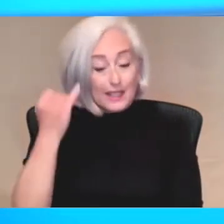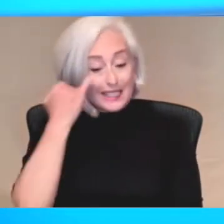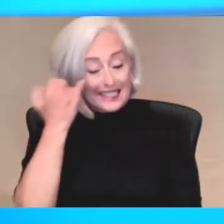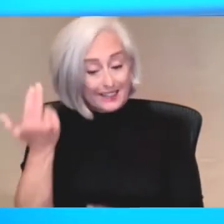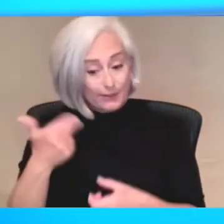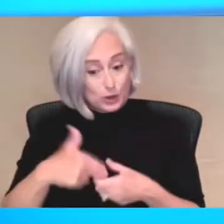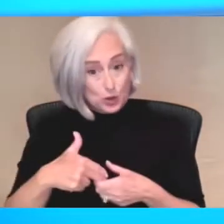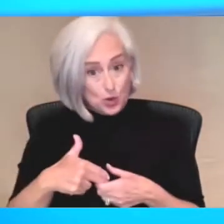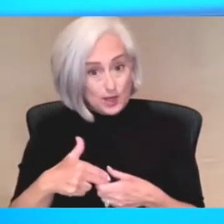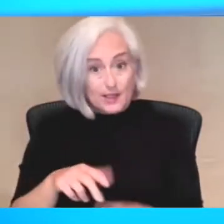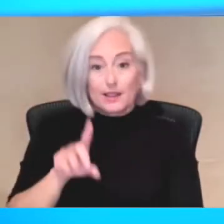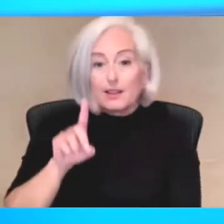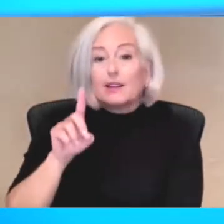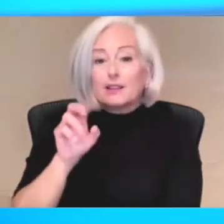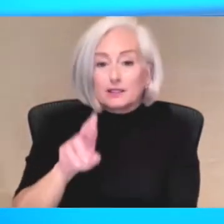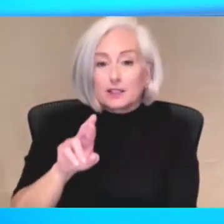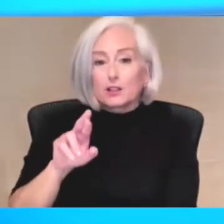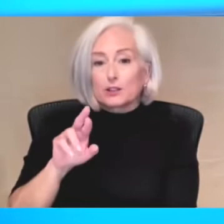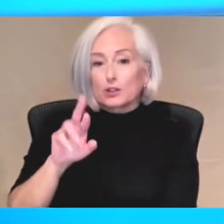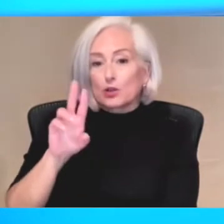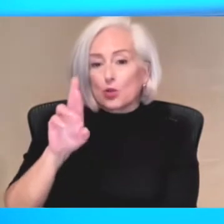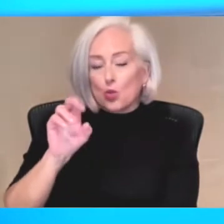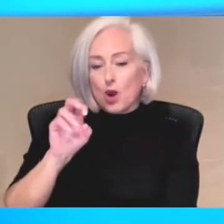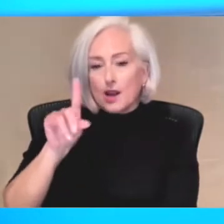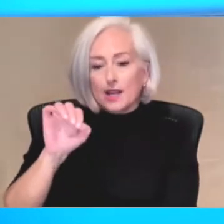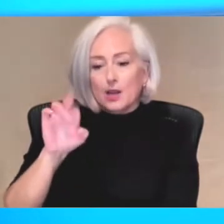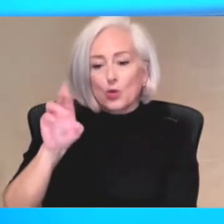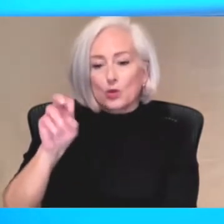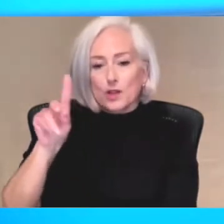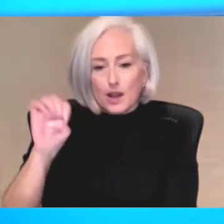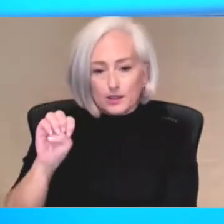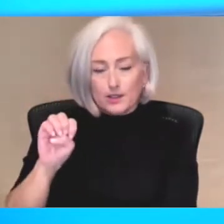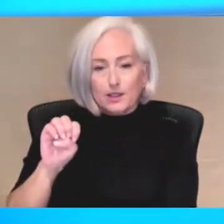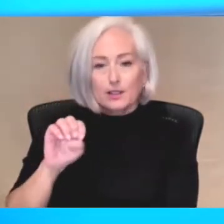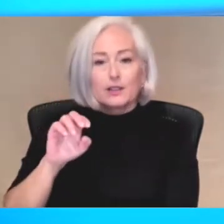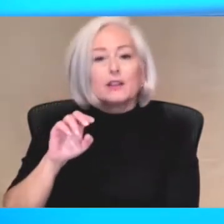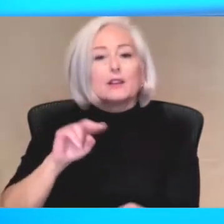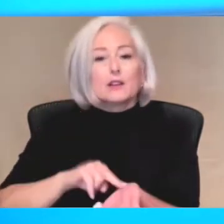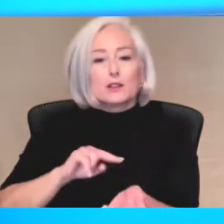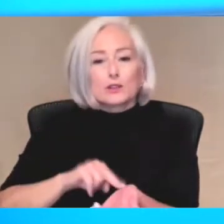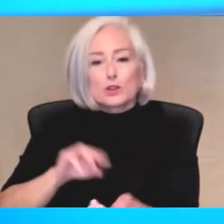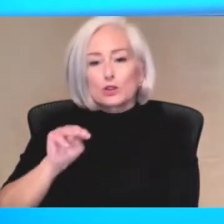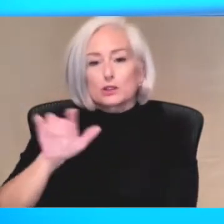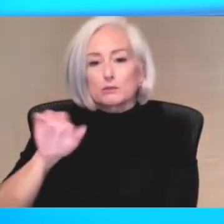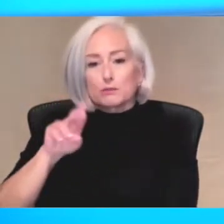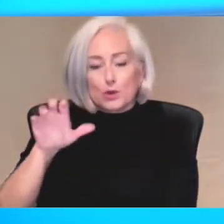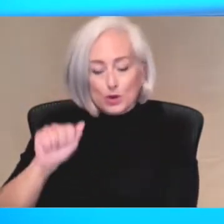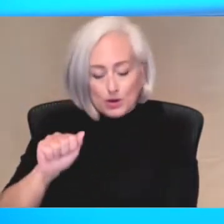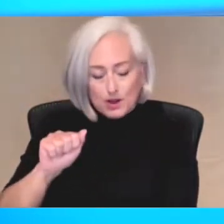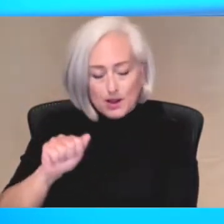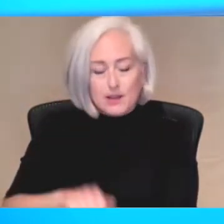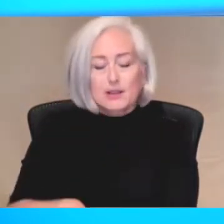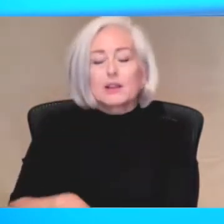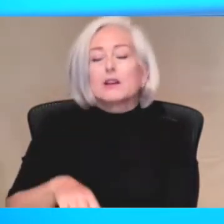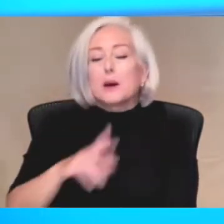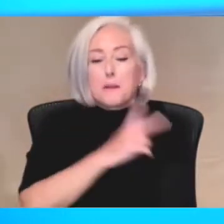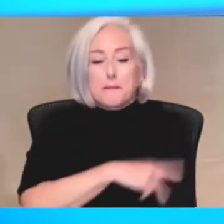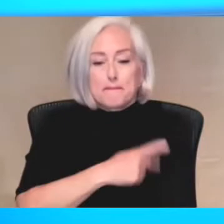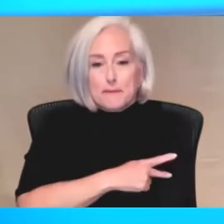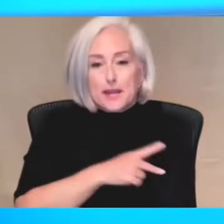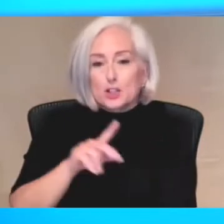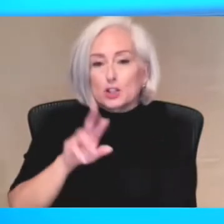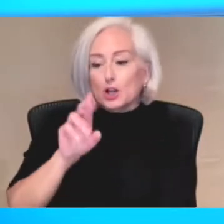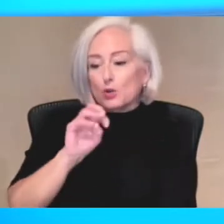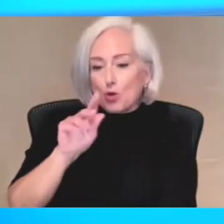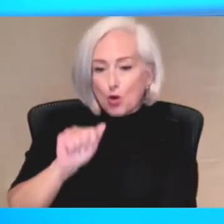Myrna Palmer, a nurse and cancer patient who has undergone proton therapy, along with Karen Larson